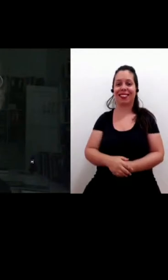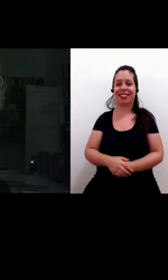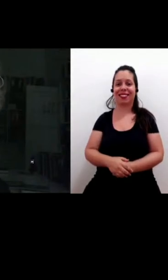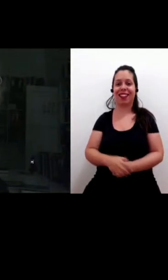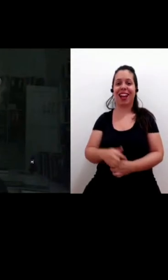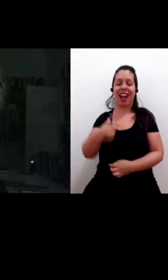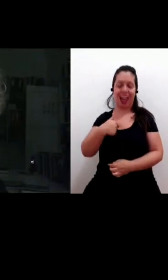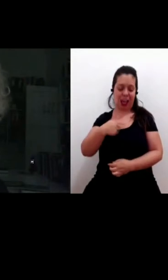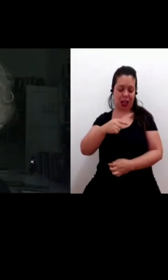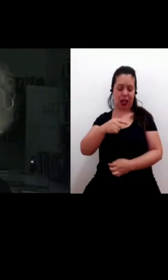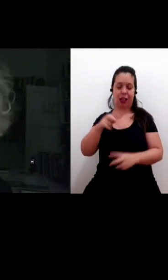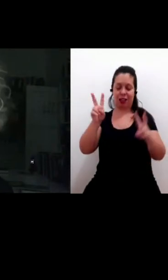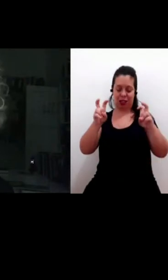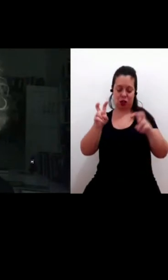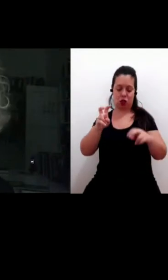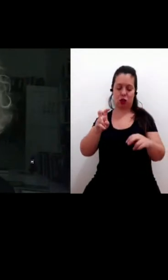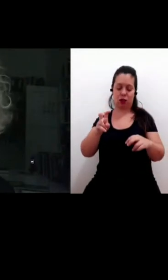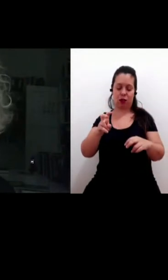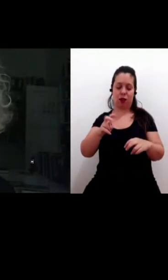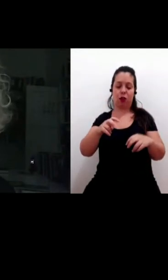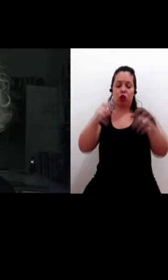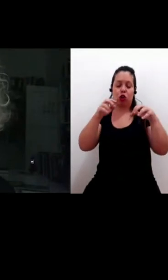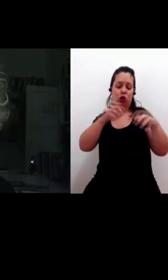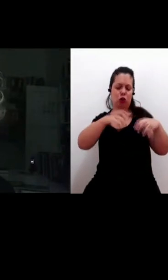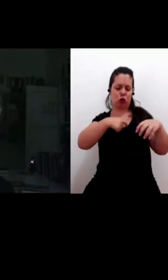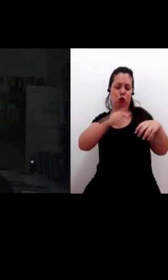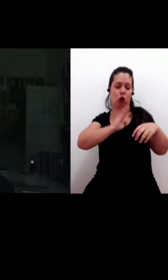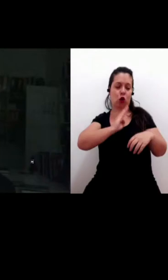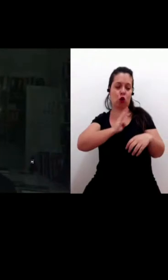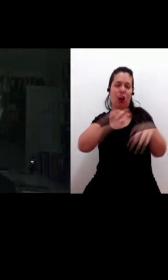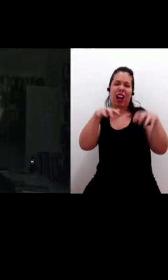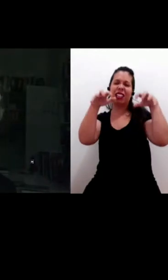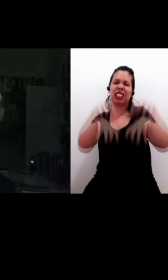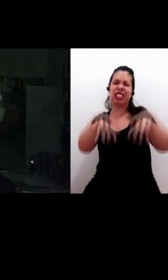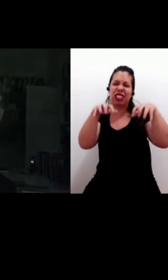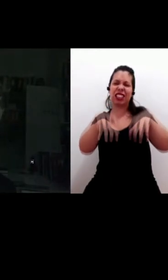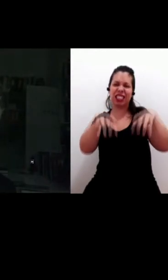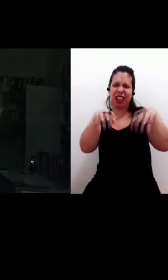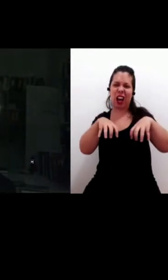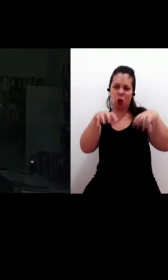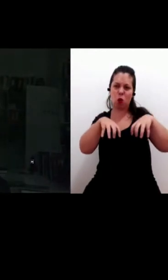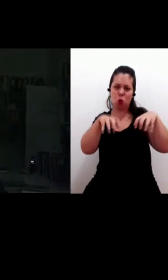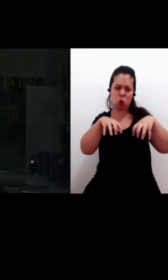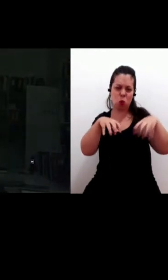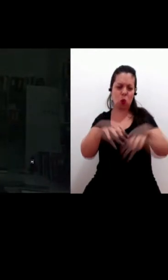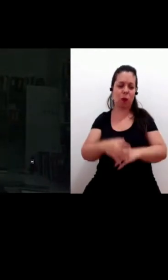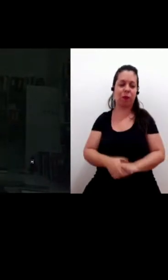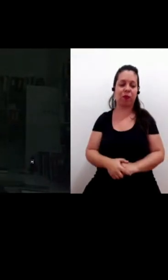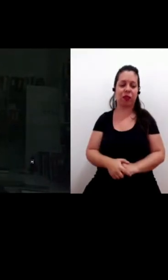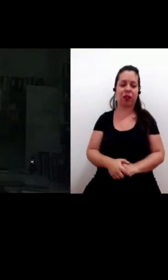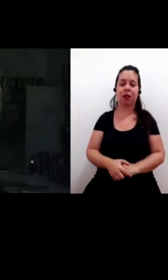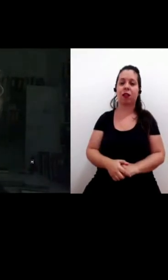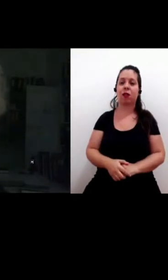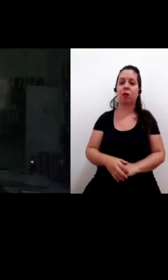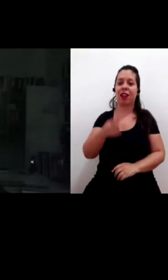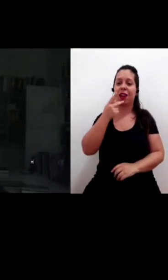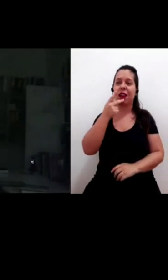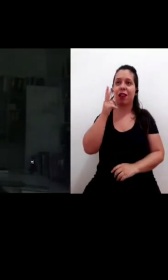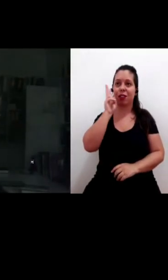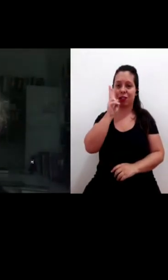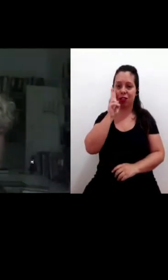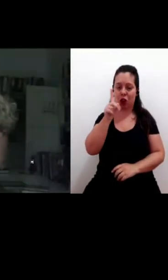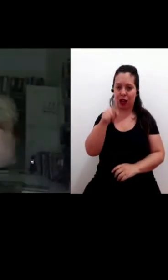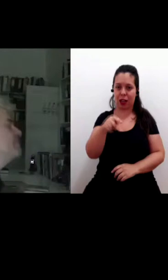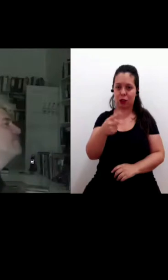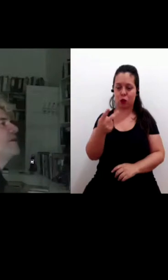And tell us a little bit, because I know it tells about two women. Yeah. Who are them? Yeah,